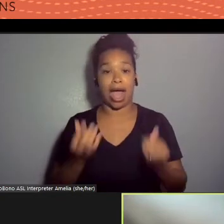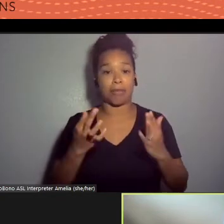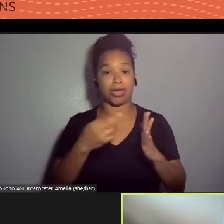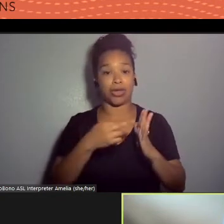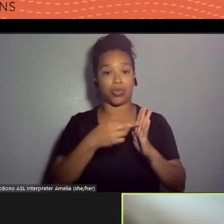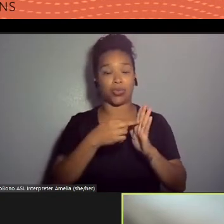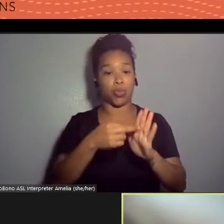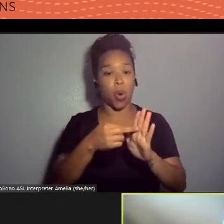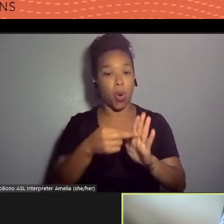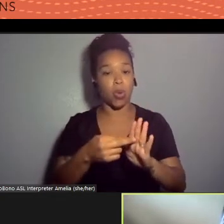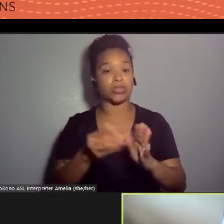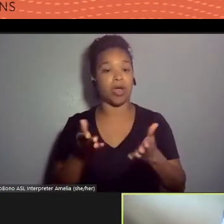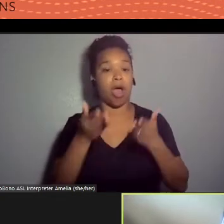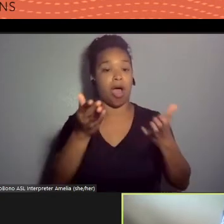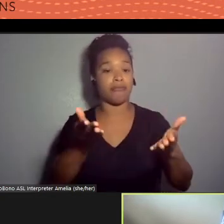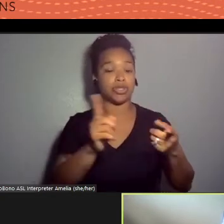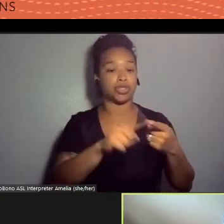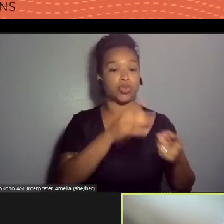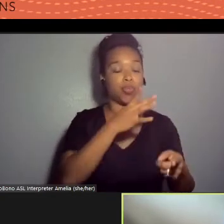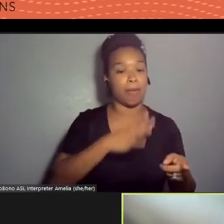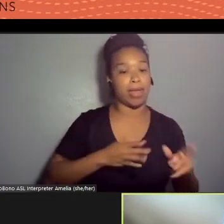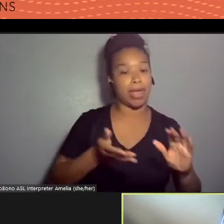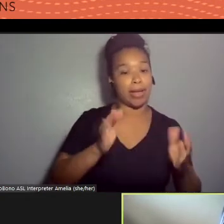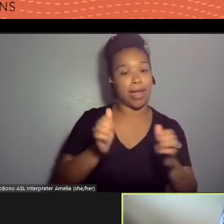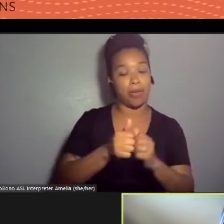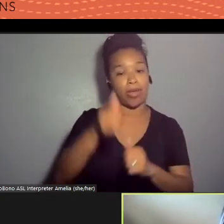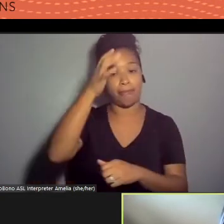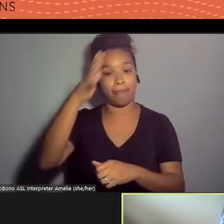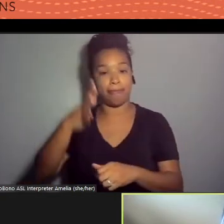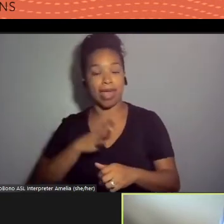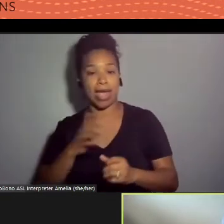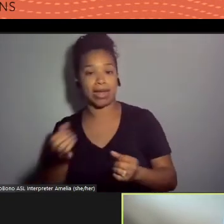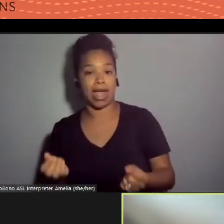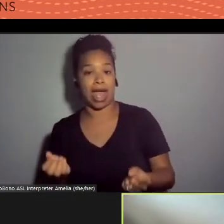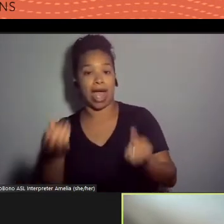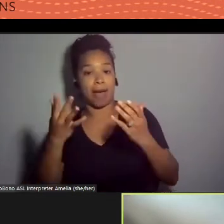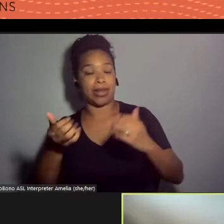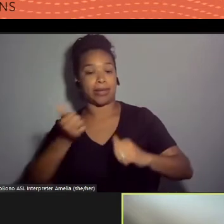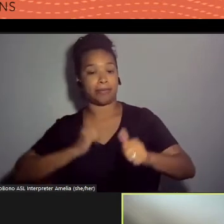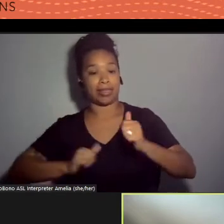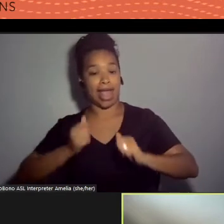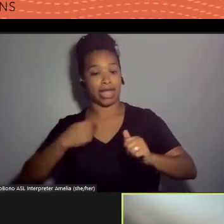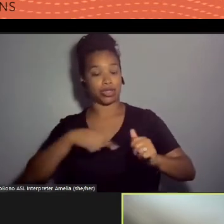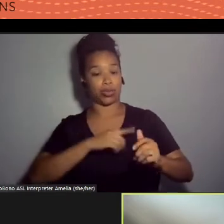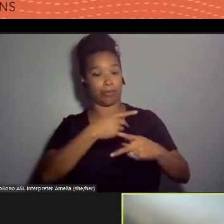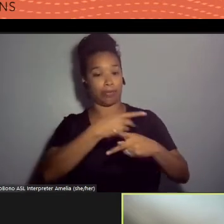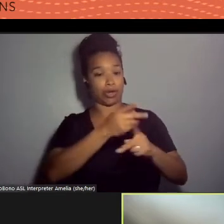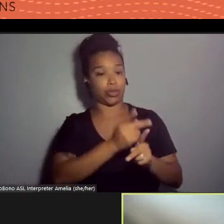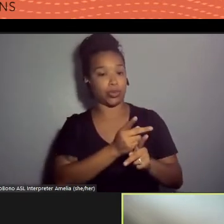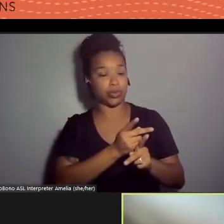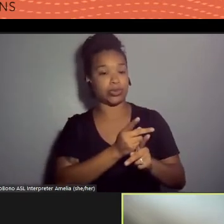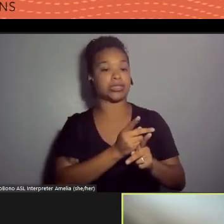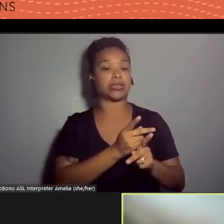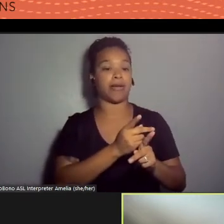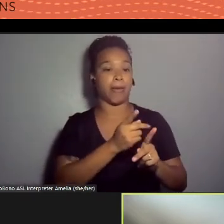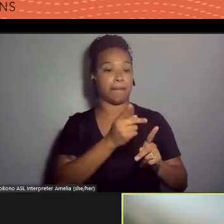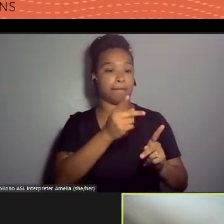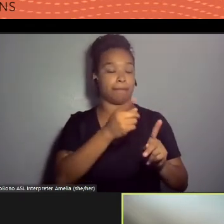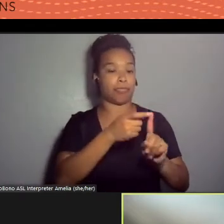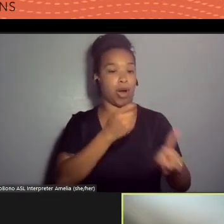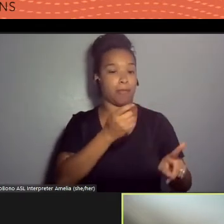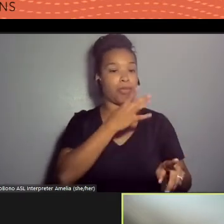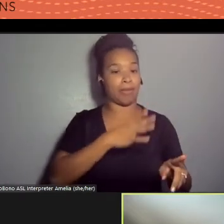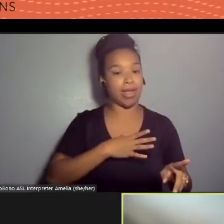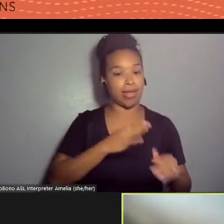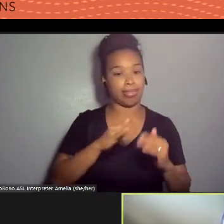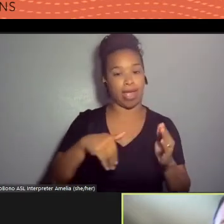men? How many plays do we plan to produce that are written by women compared to men? How many of our productions will be directed by women compared to men?